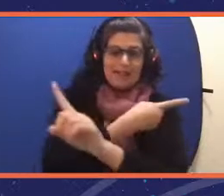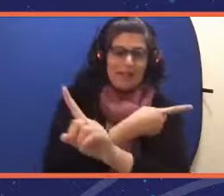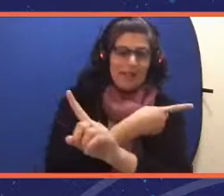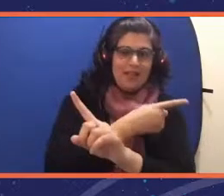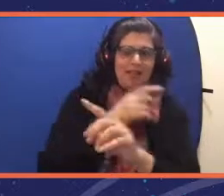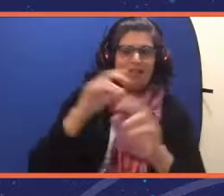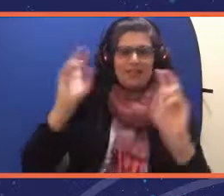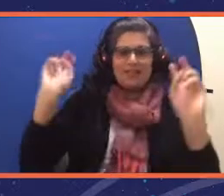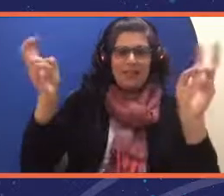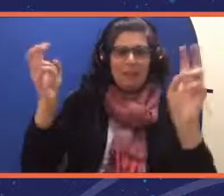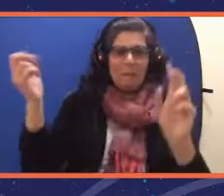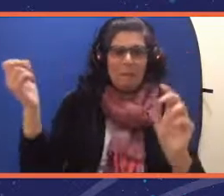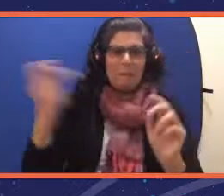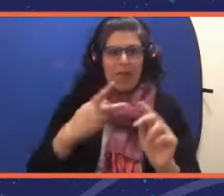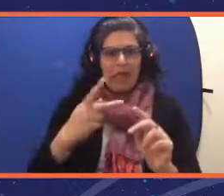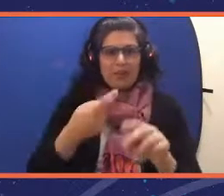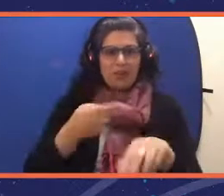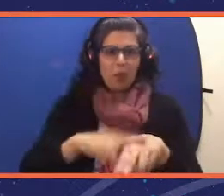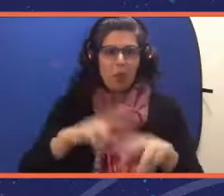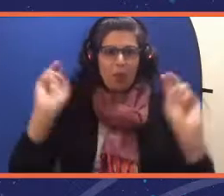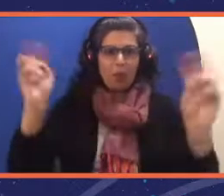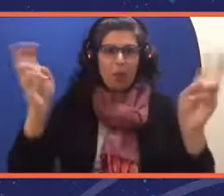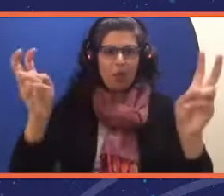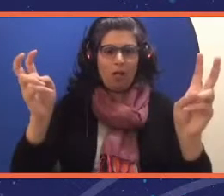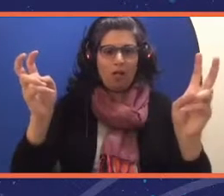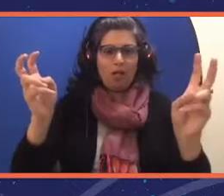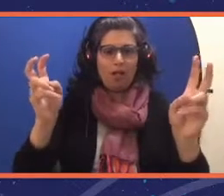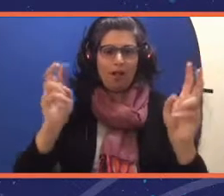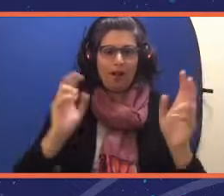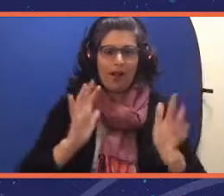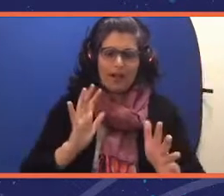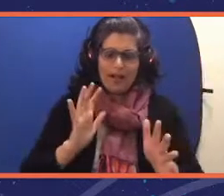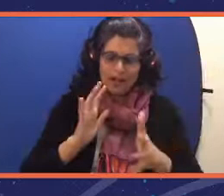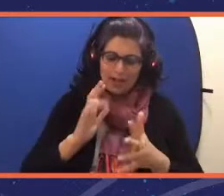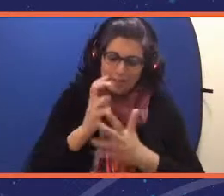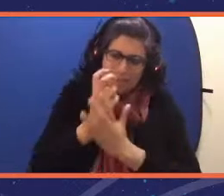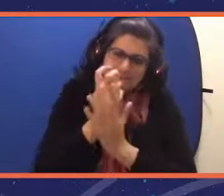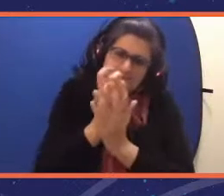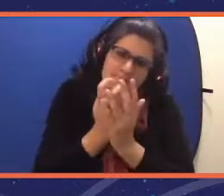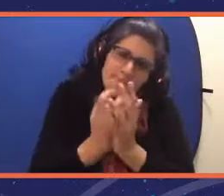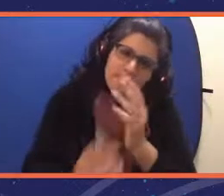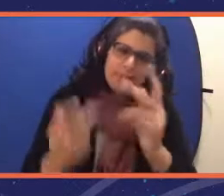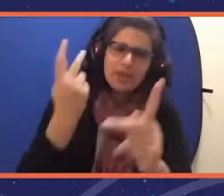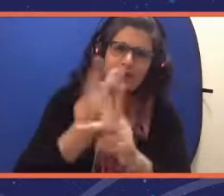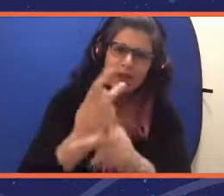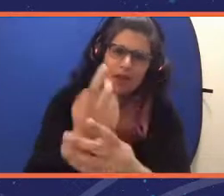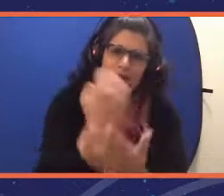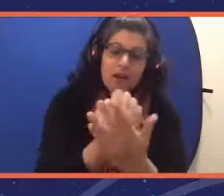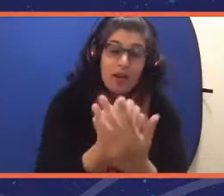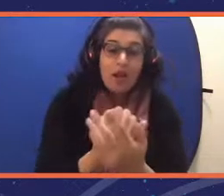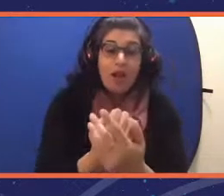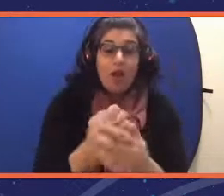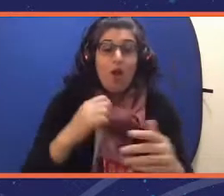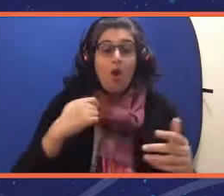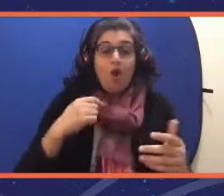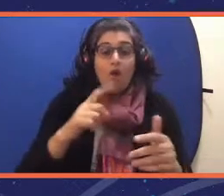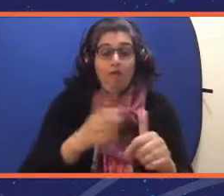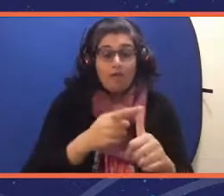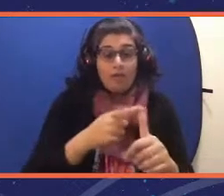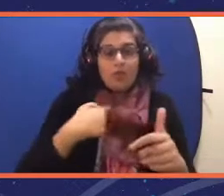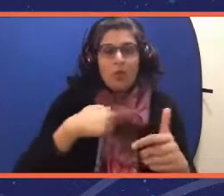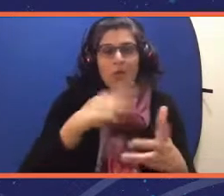normal and leaning into a care economy. Originally, we wanted to capture the local organizing history